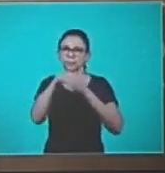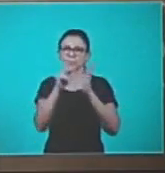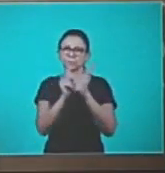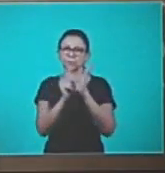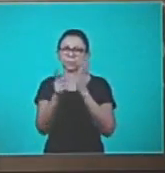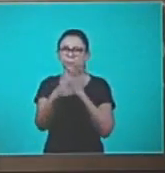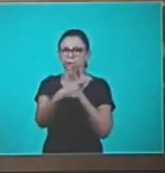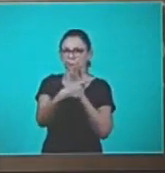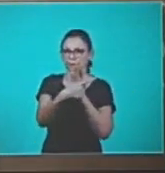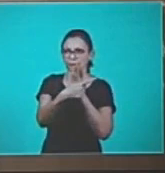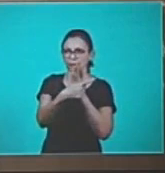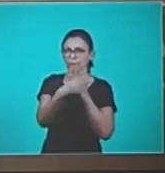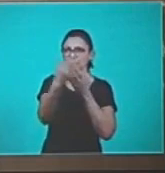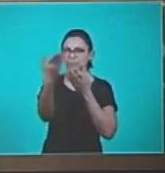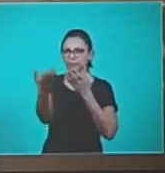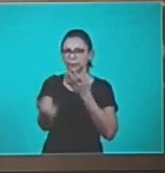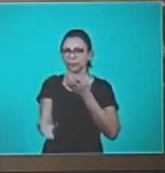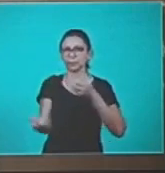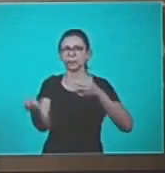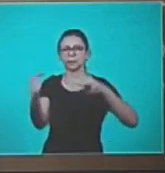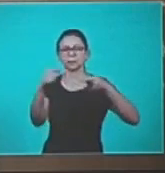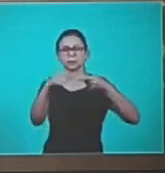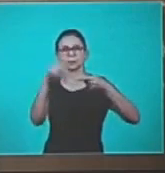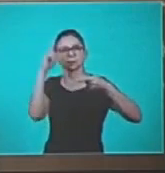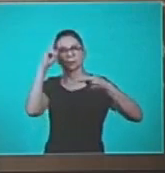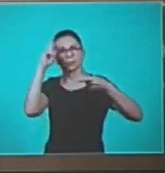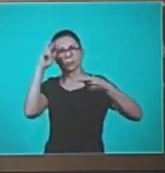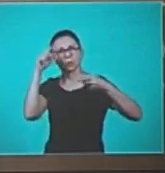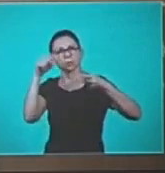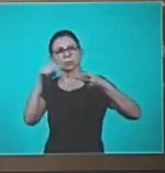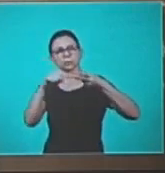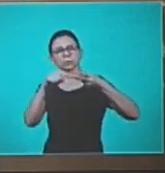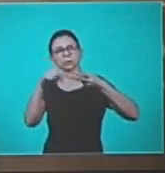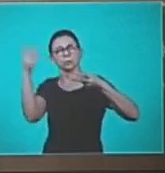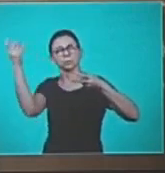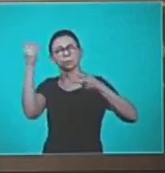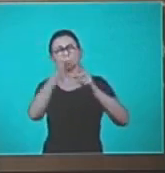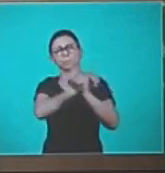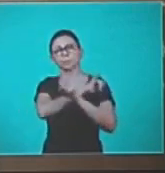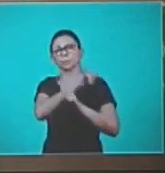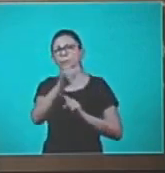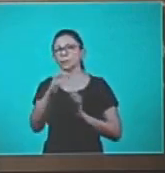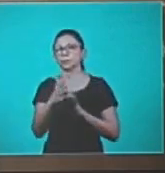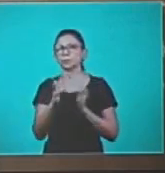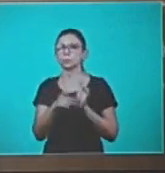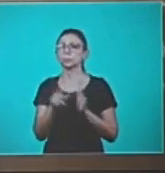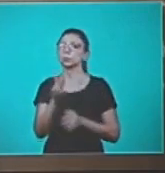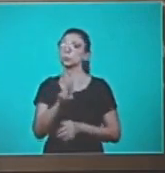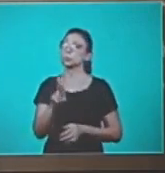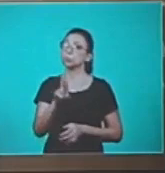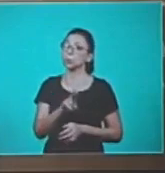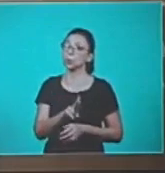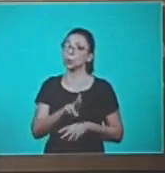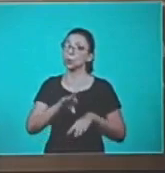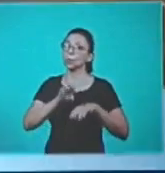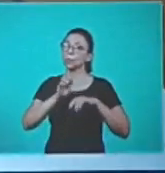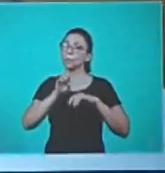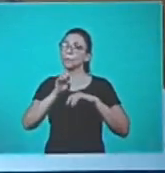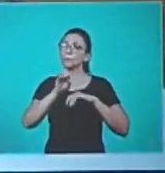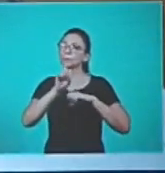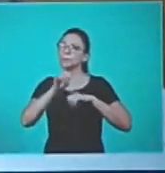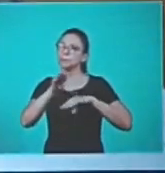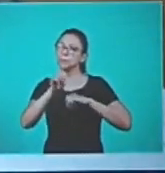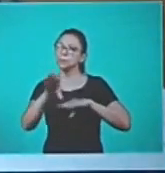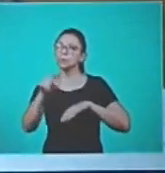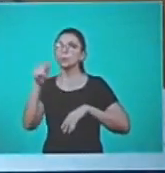a historical and prophetic character. Of the words that the Lord has always used, he would tell a story,